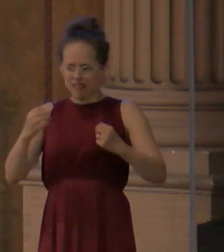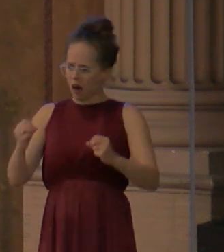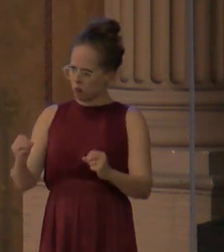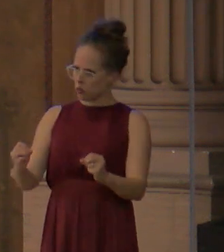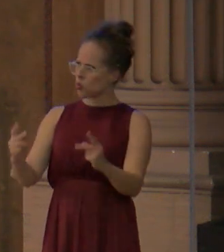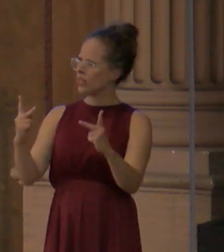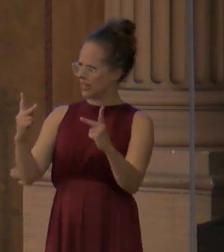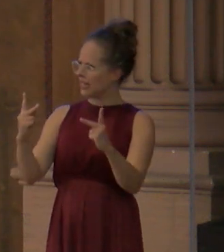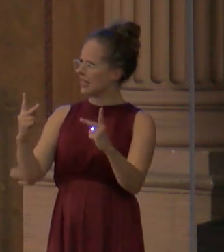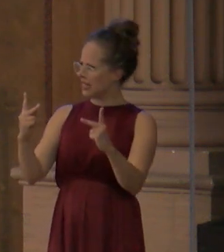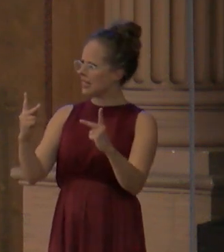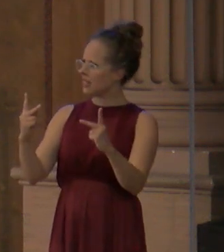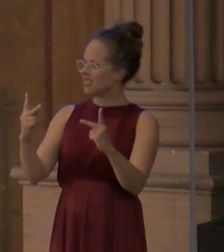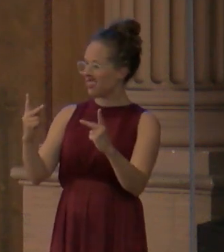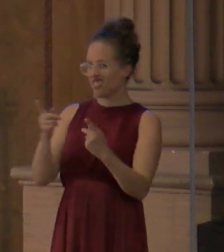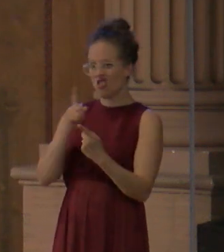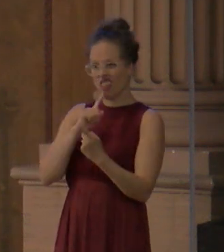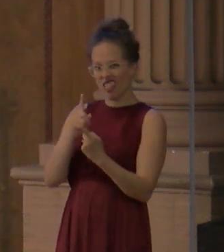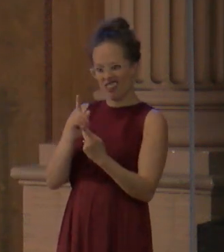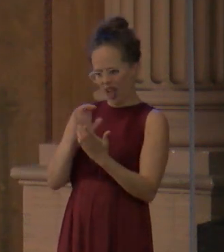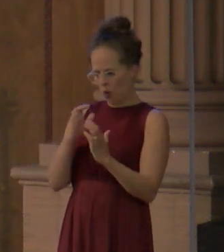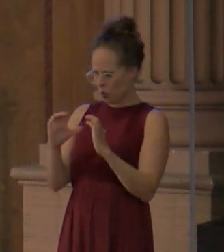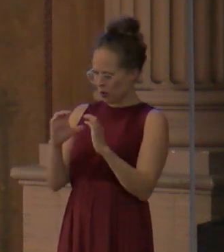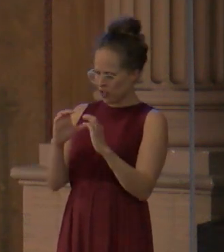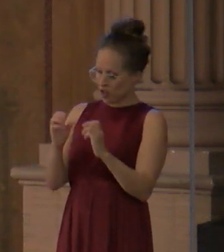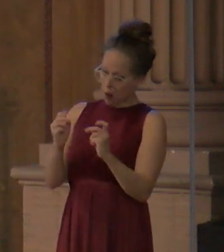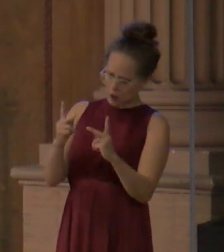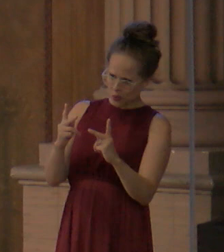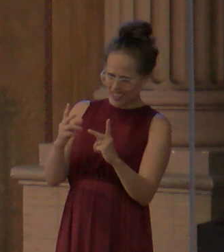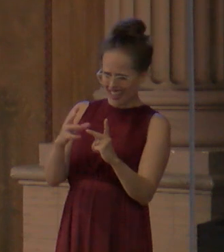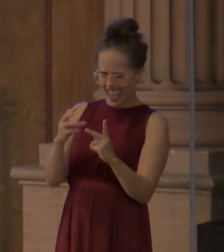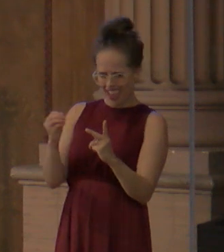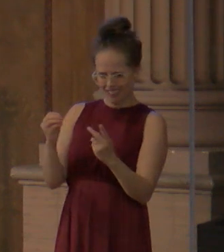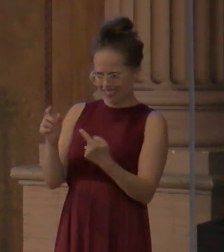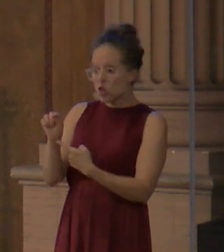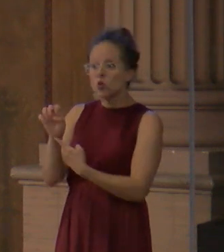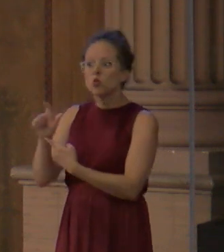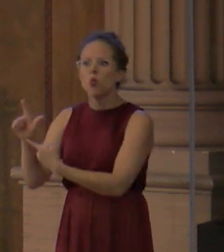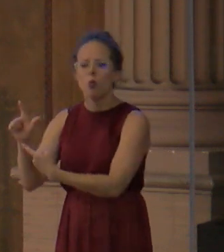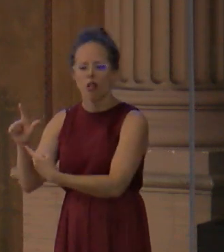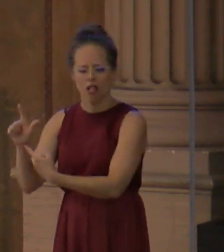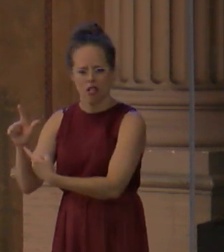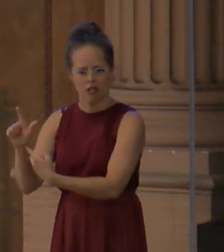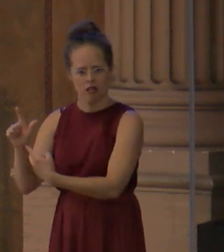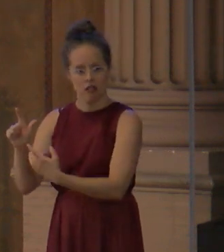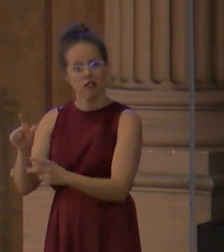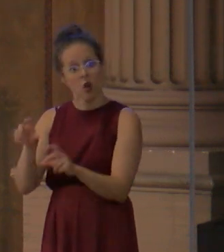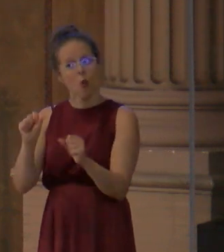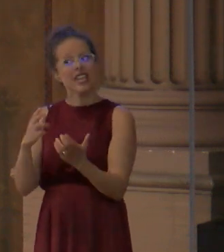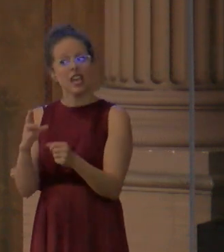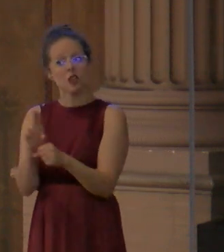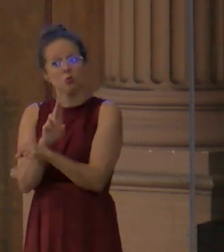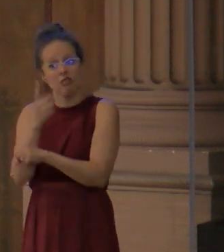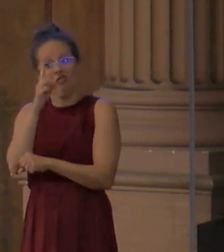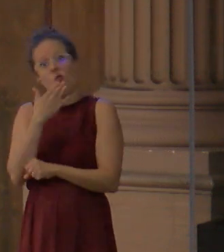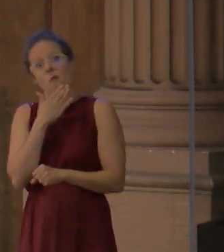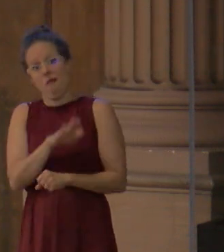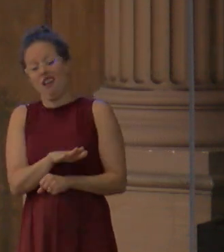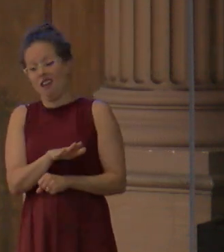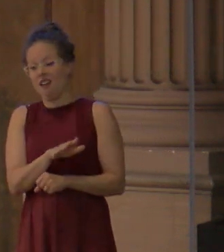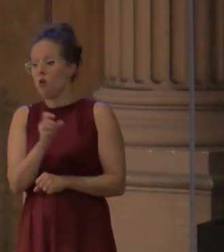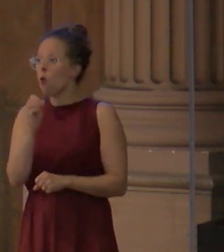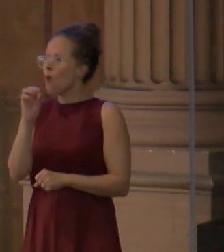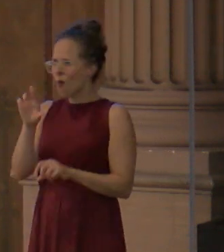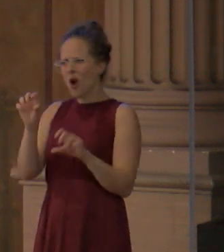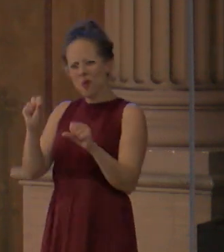opportunity, and really it's a tool, our communication, our speech, is a tool that, yes, we can do some really terrible things with, but we can be